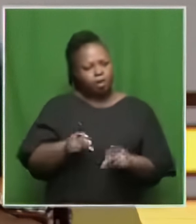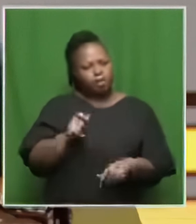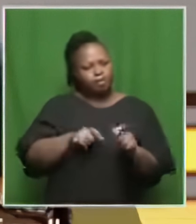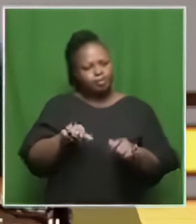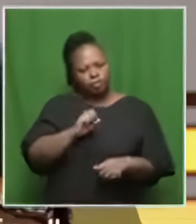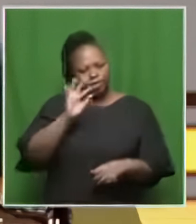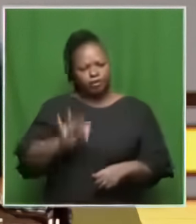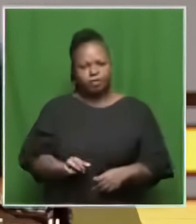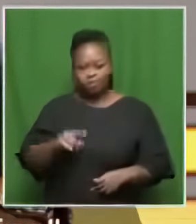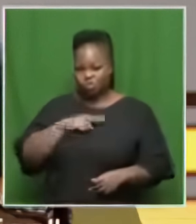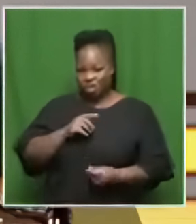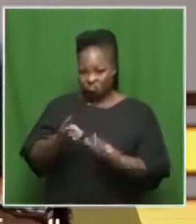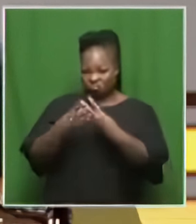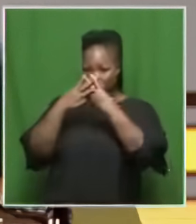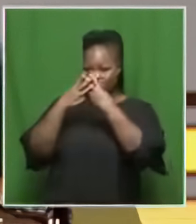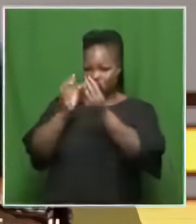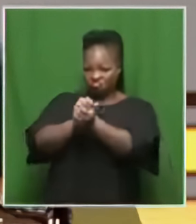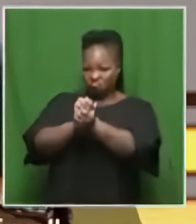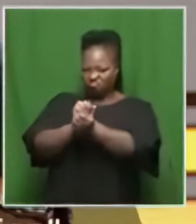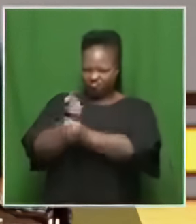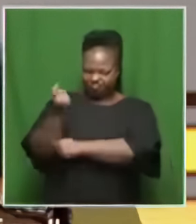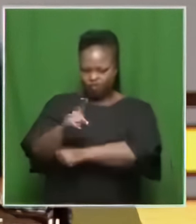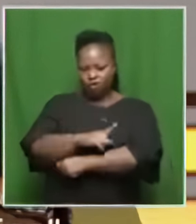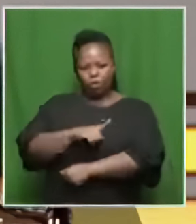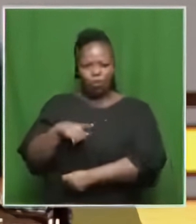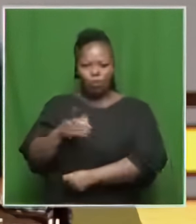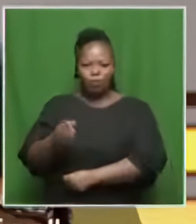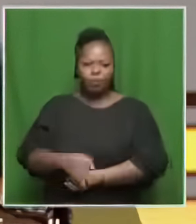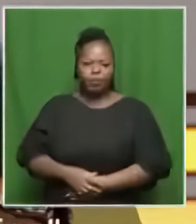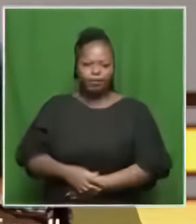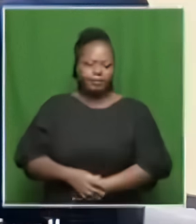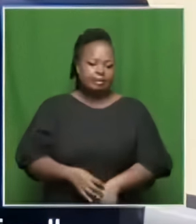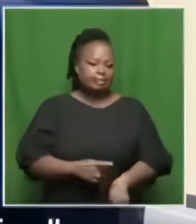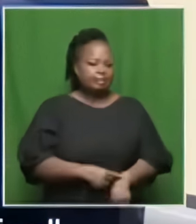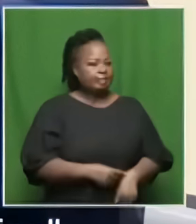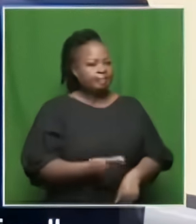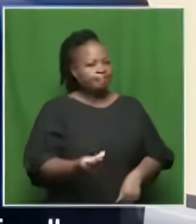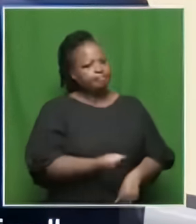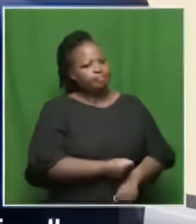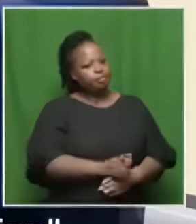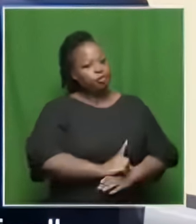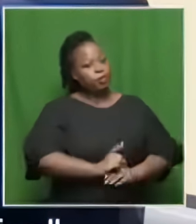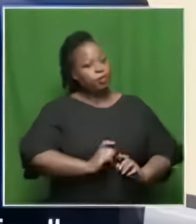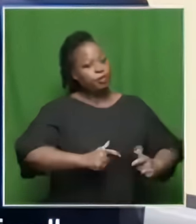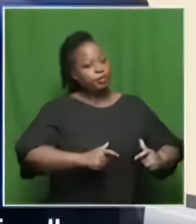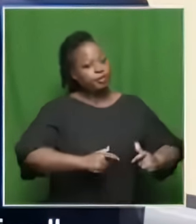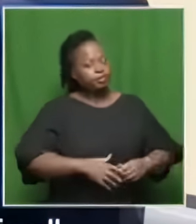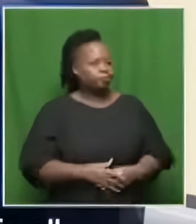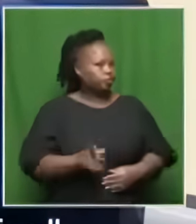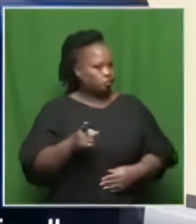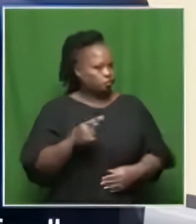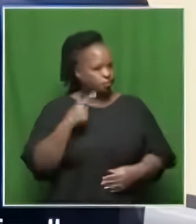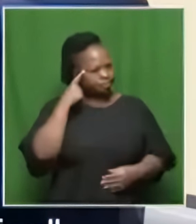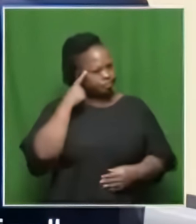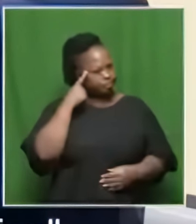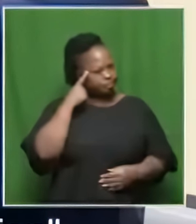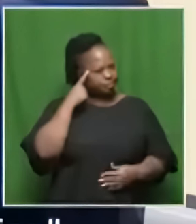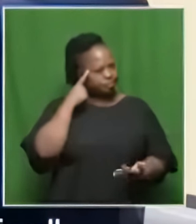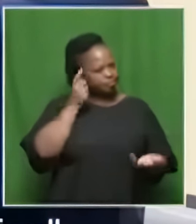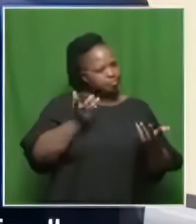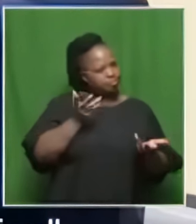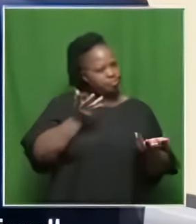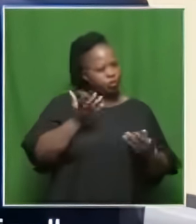citizen. Otherwise, we'll get him locked up, and locked up for a very long time. Time running out for the ad hoc committee. Do you think that there